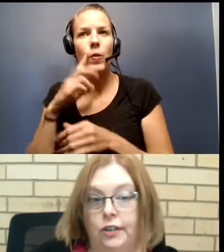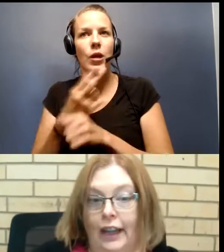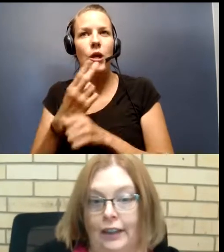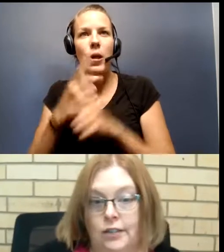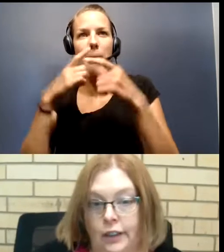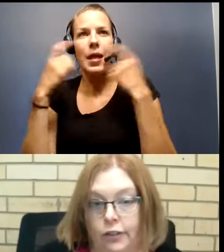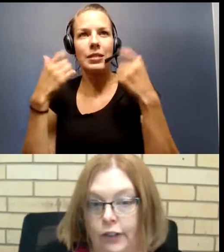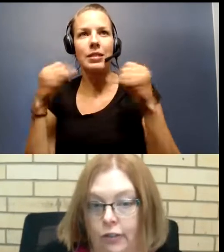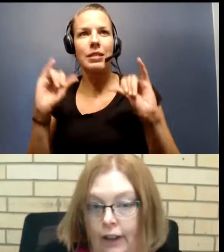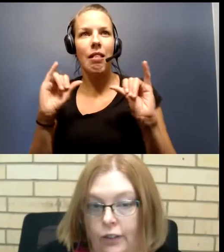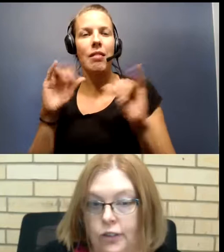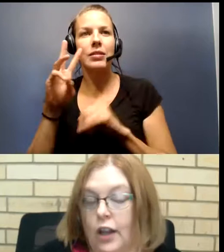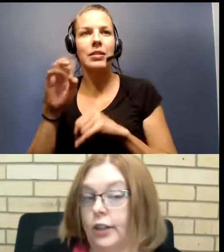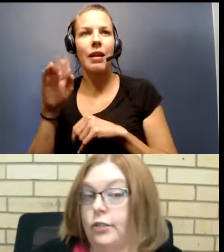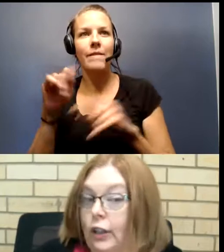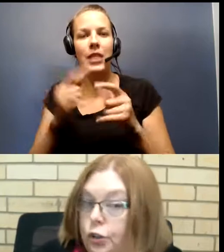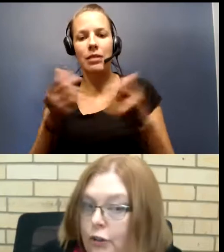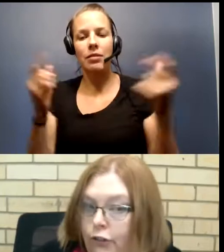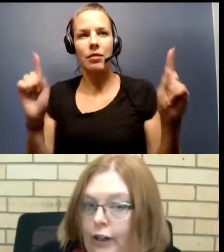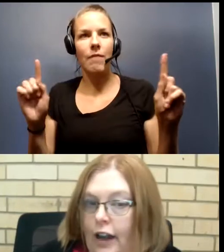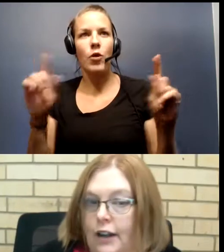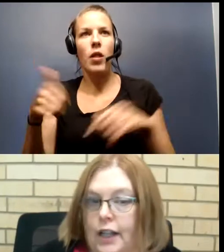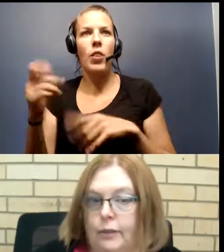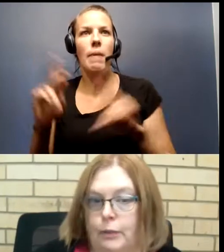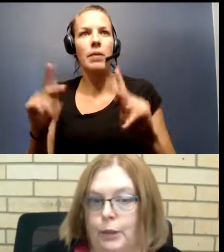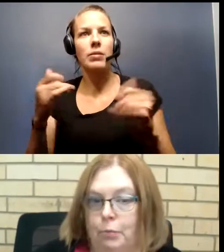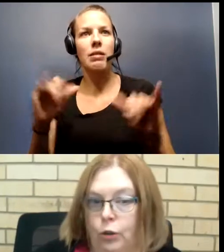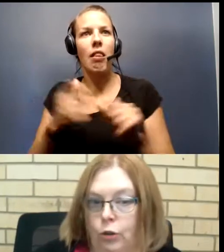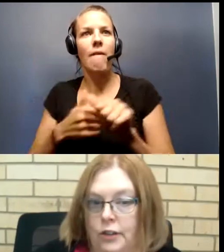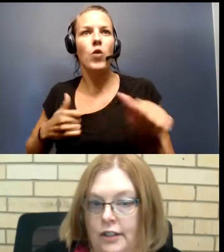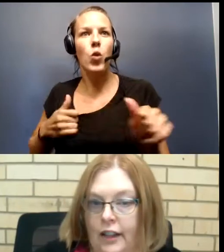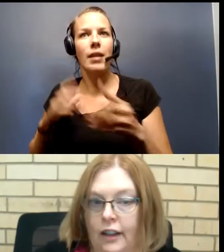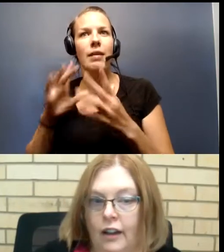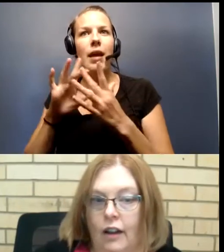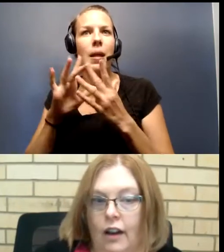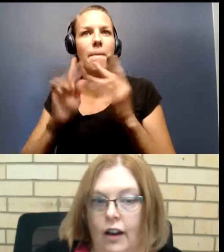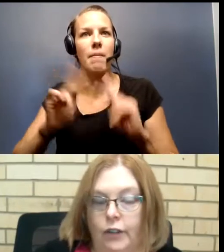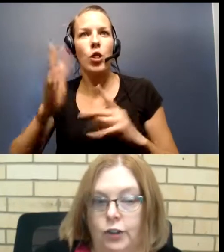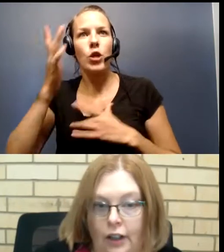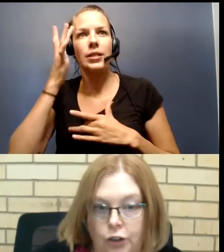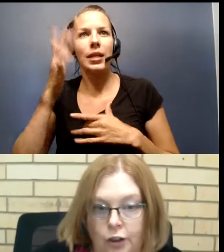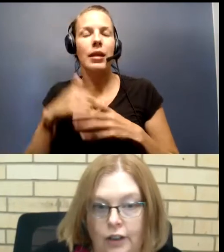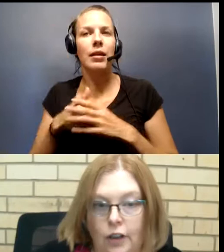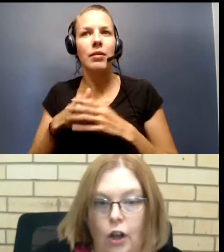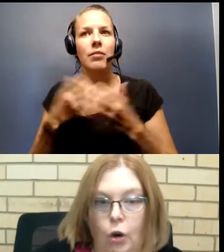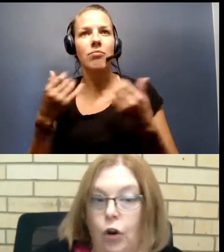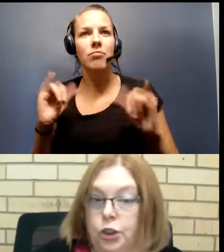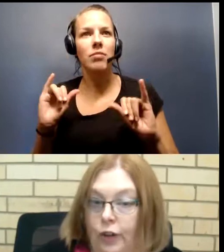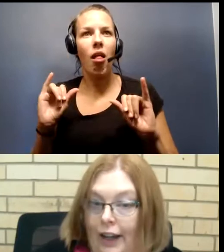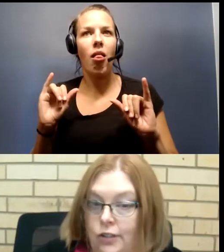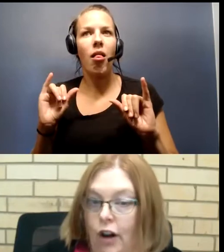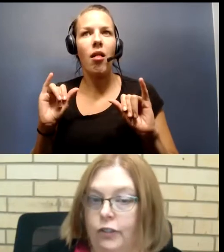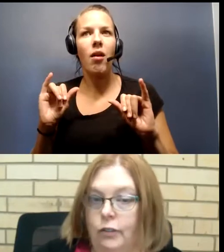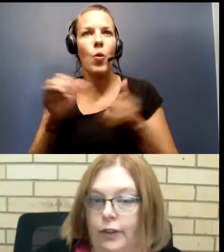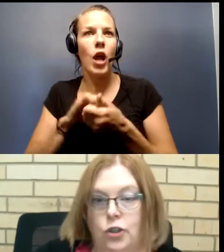still should stay at least 6 feet from others. You still should avoid contact with people who are sick. You still should wash